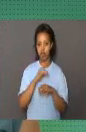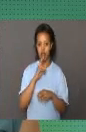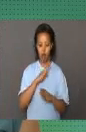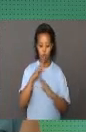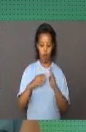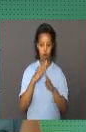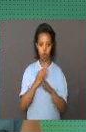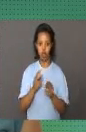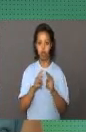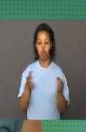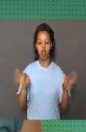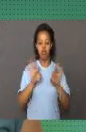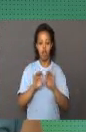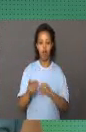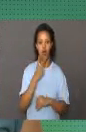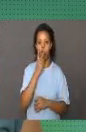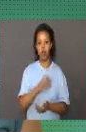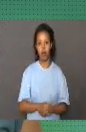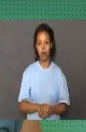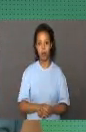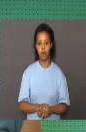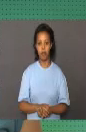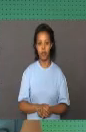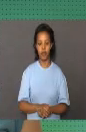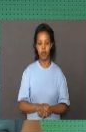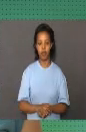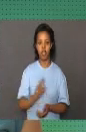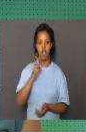biology is relevant: the fight against